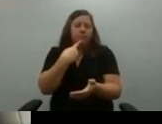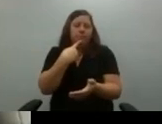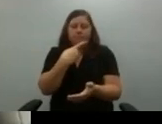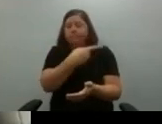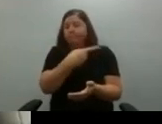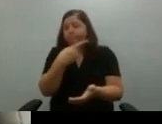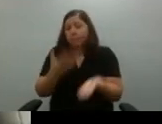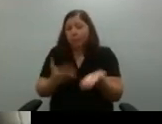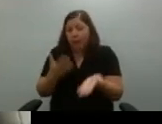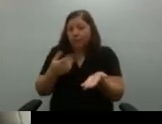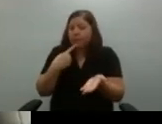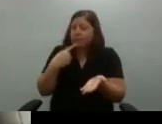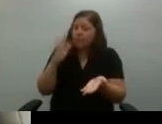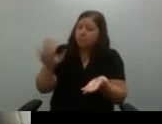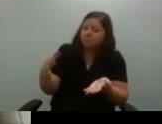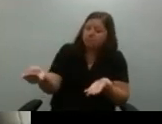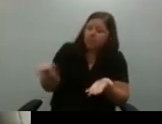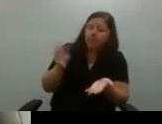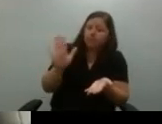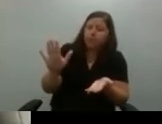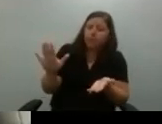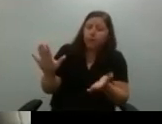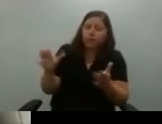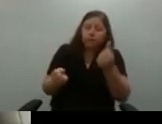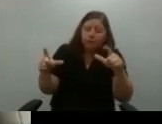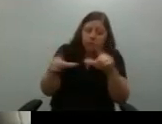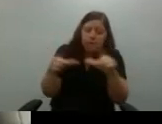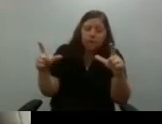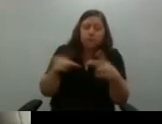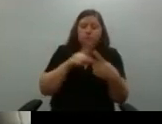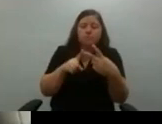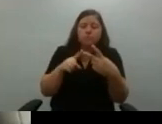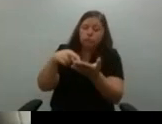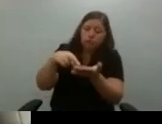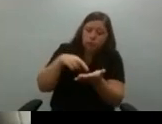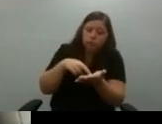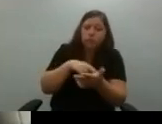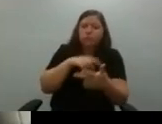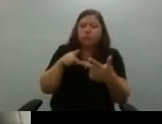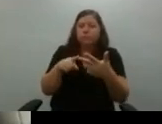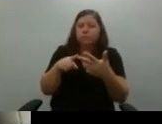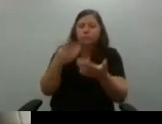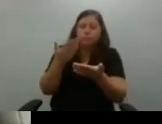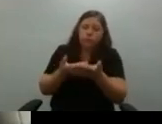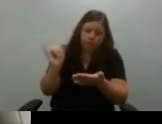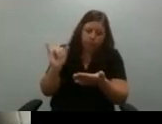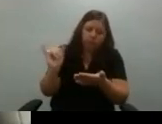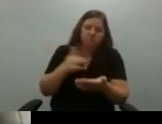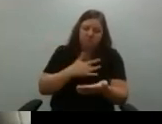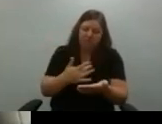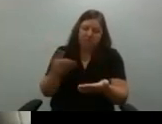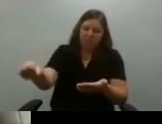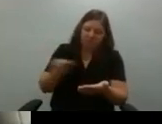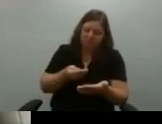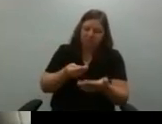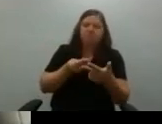will probably ask you to provide your driver's license, your registration, and your proof of insurance. It's really